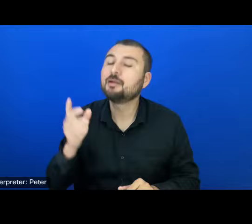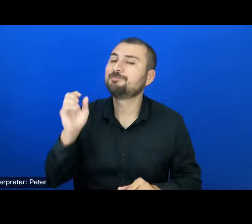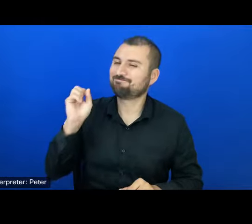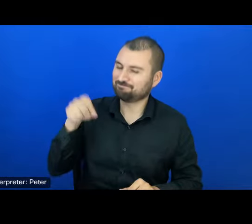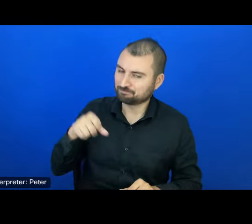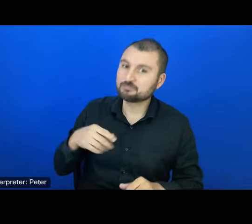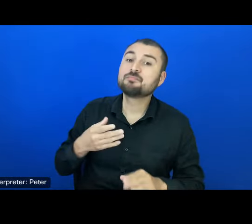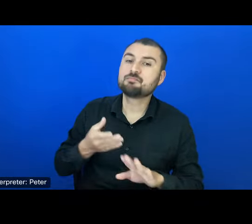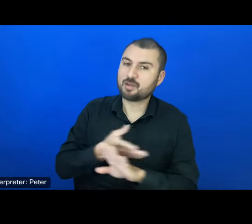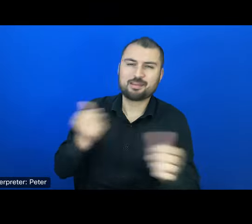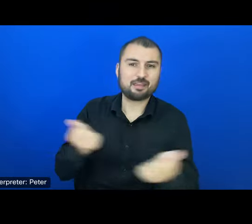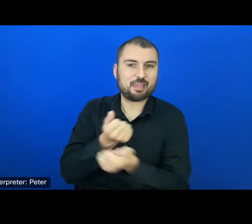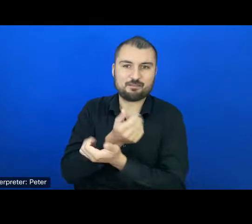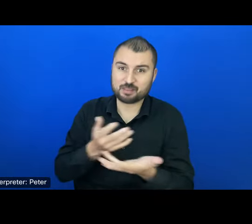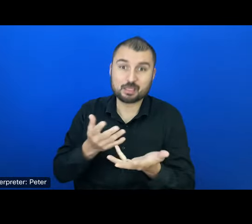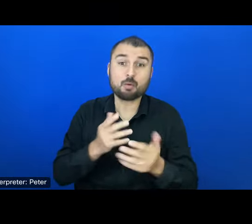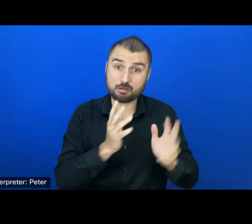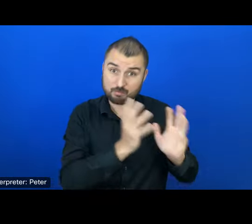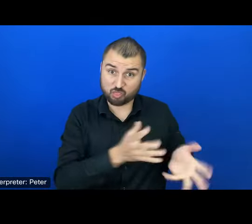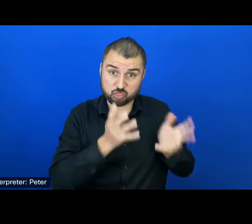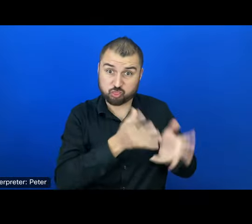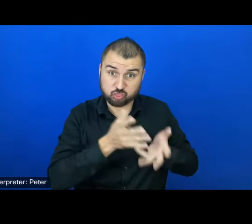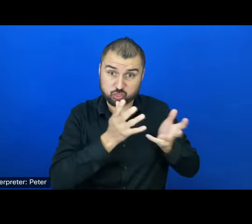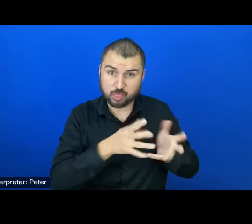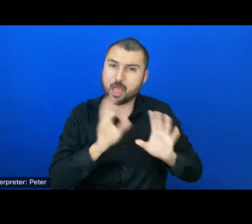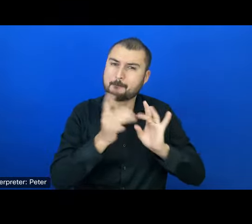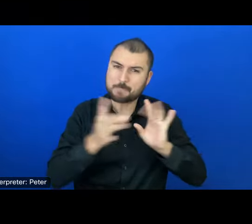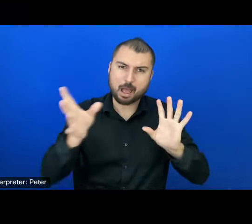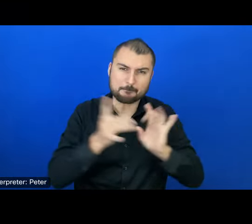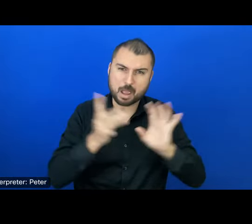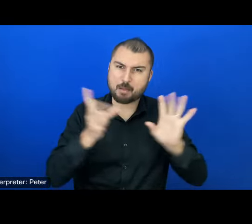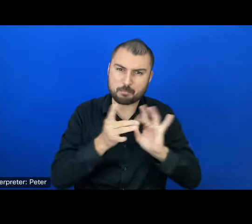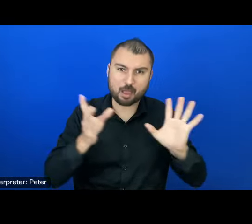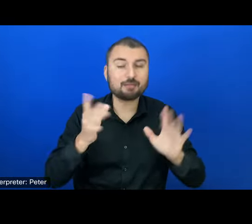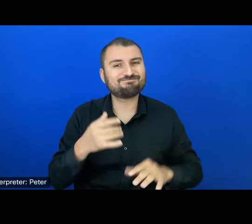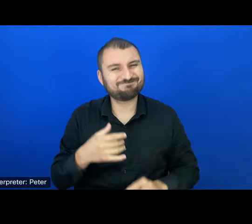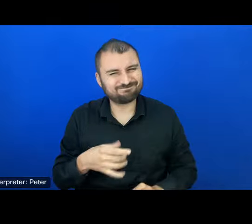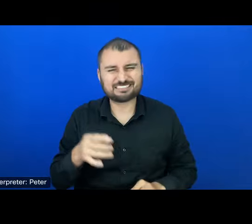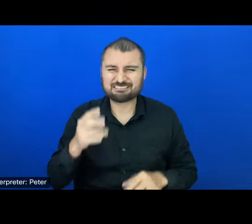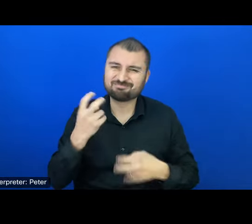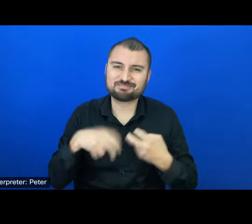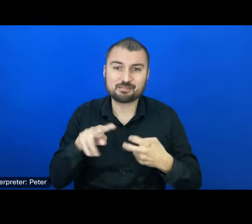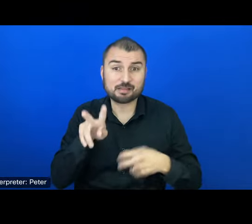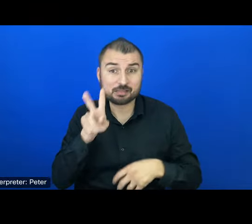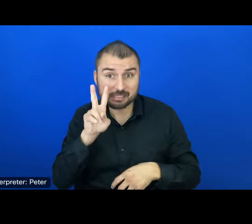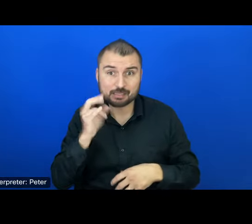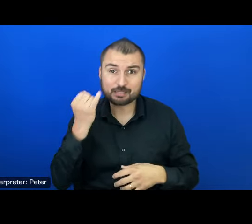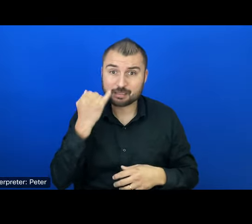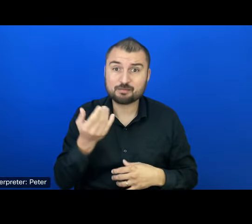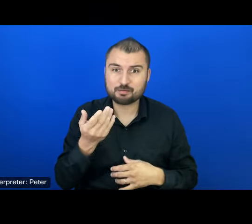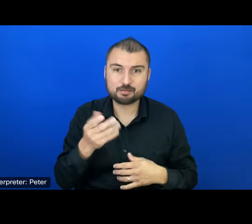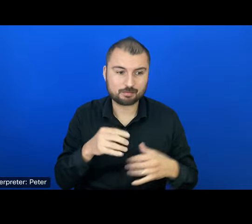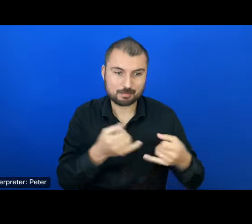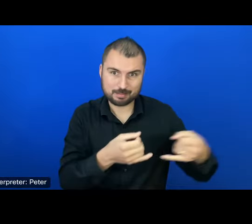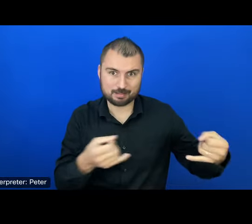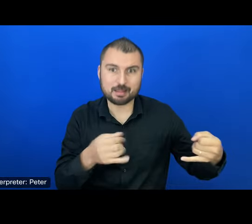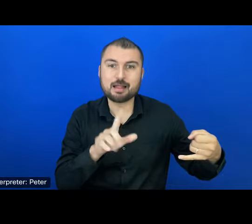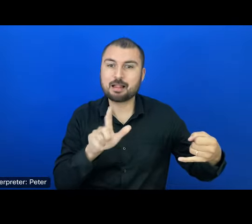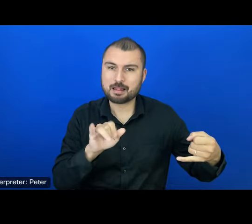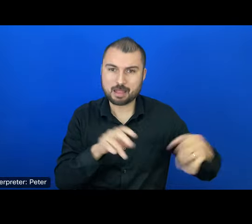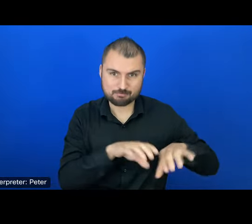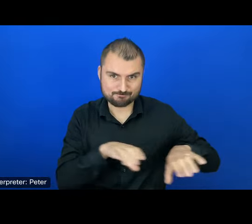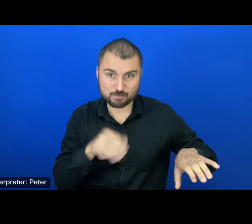disconnected when it was abandoned, and that's been just difficult to see if the line is good. It did have a well, and then